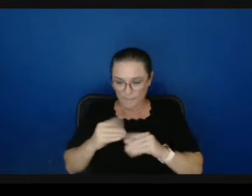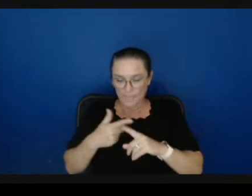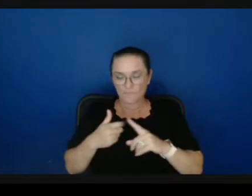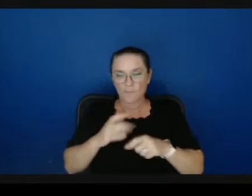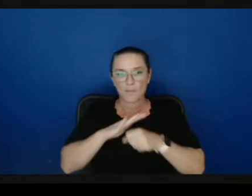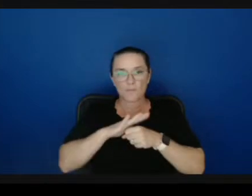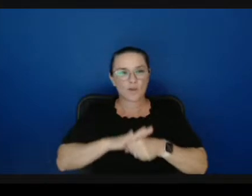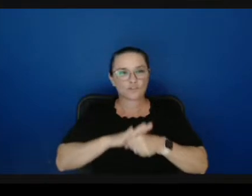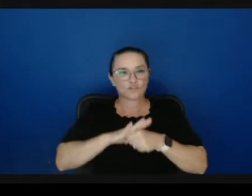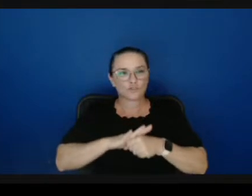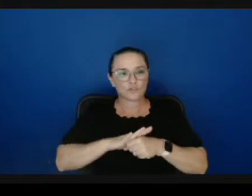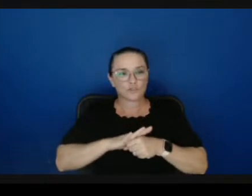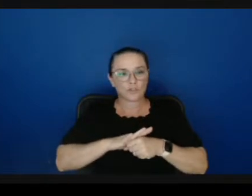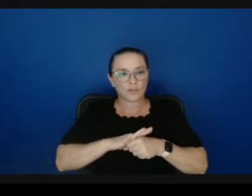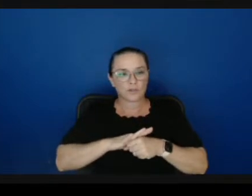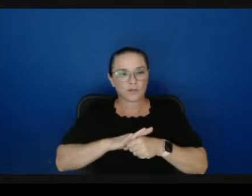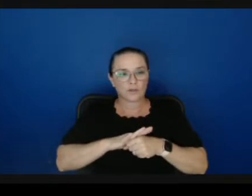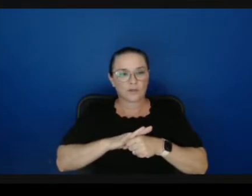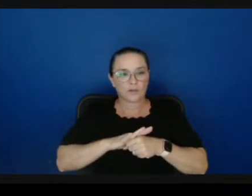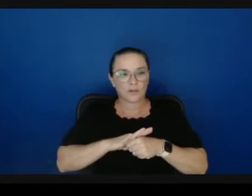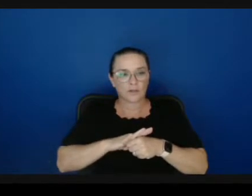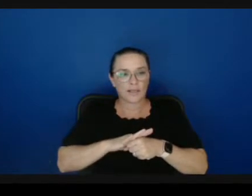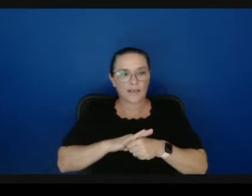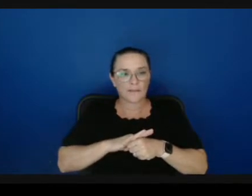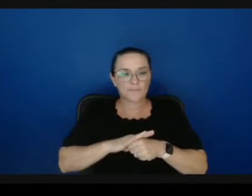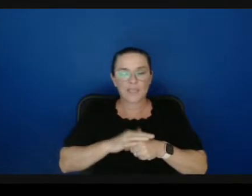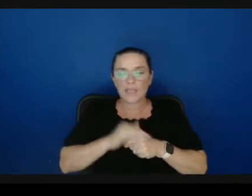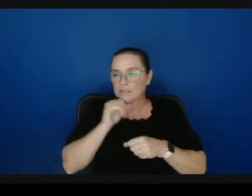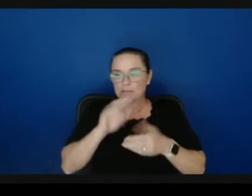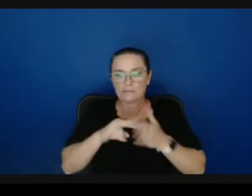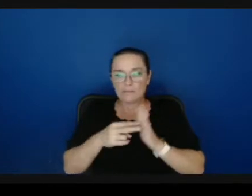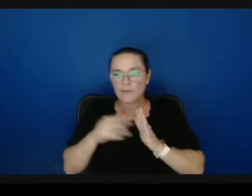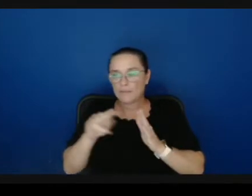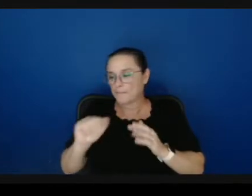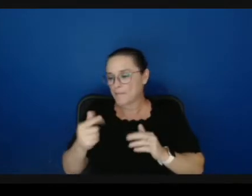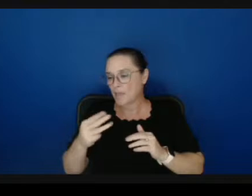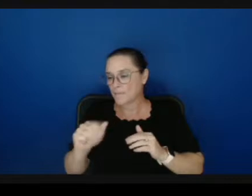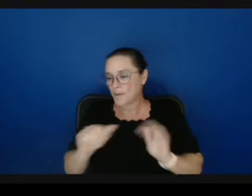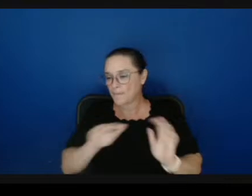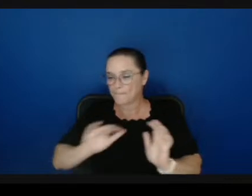pressure laterally rather than magma pushing it to the side and to the south.